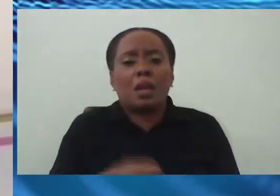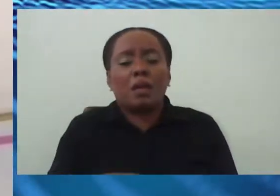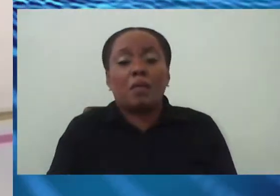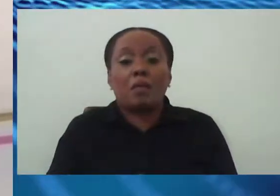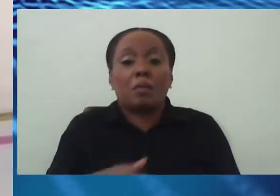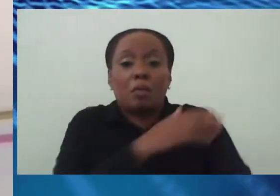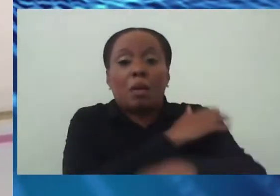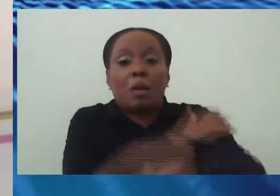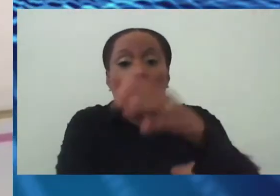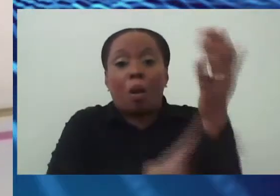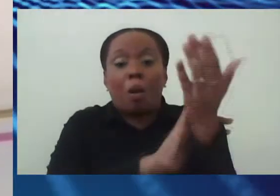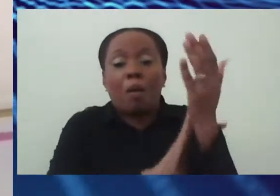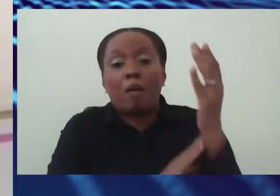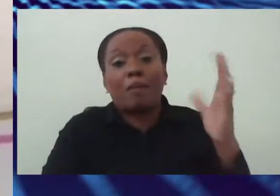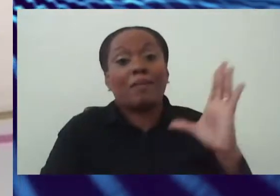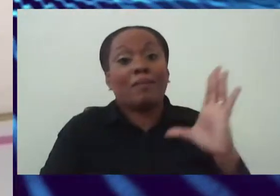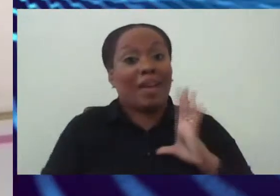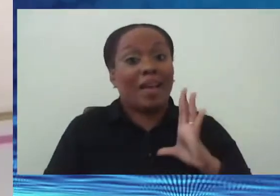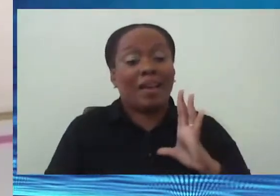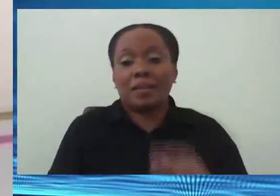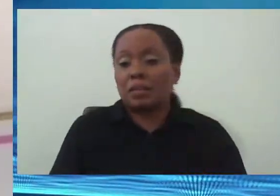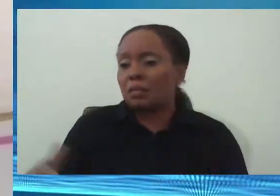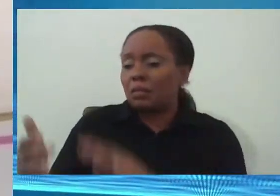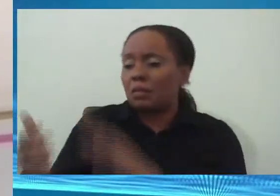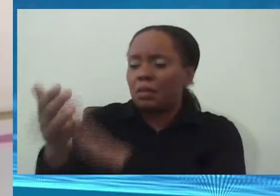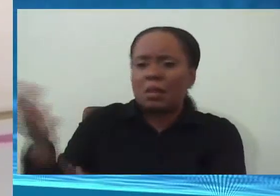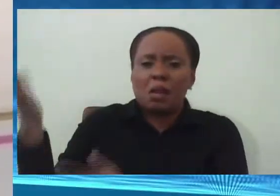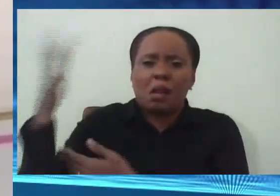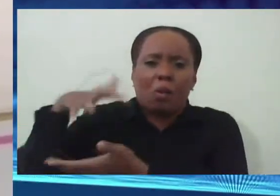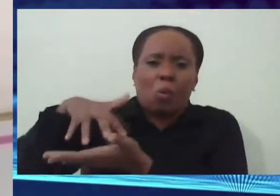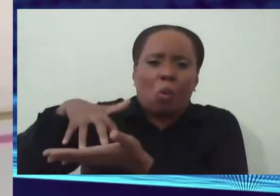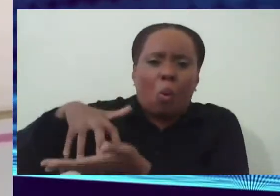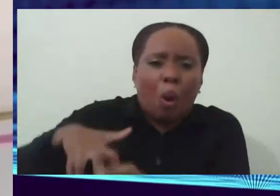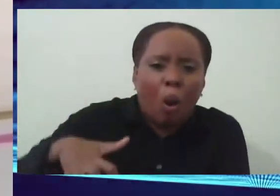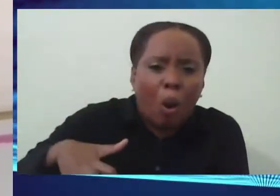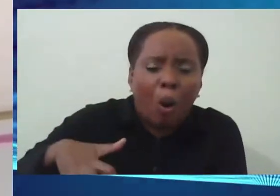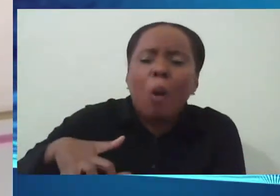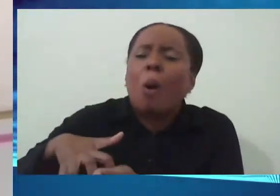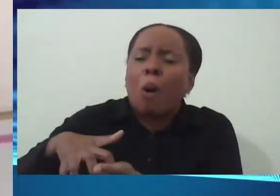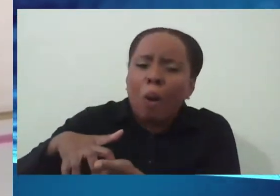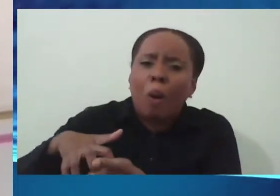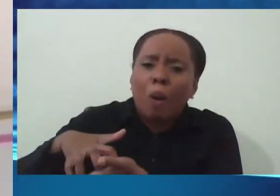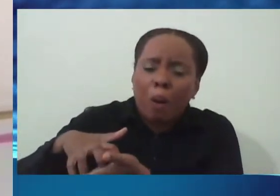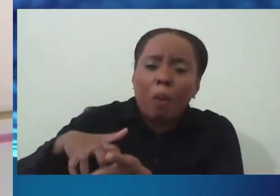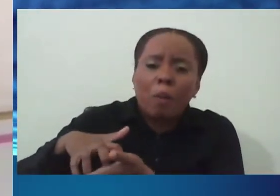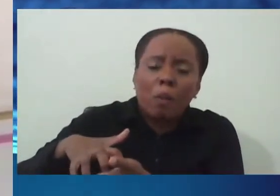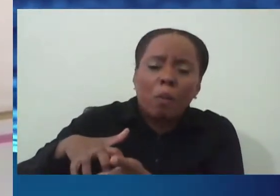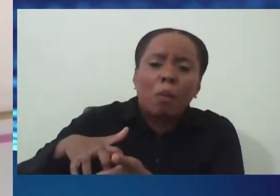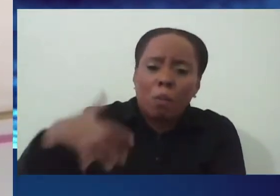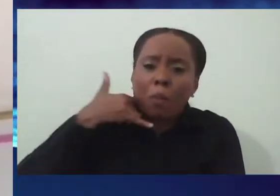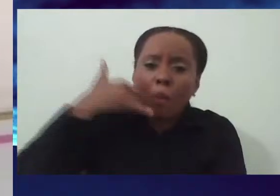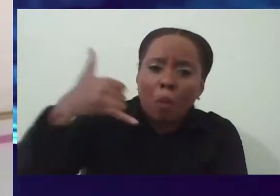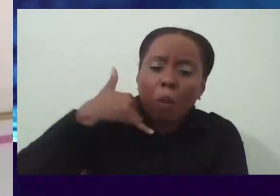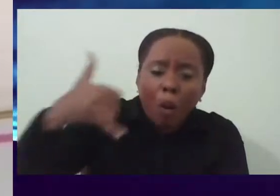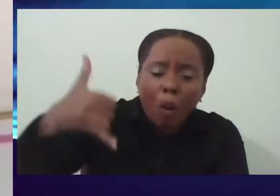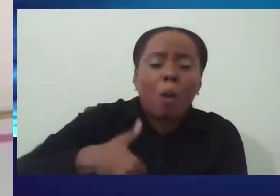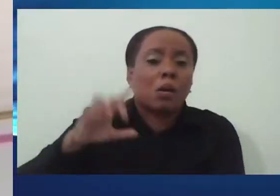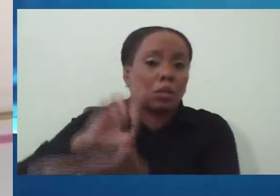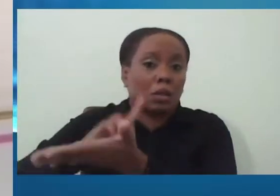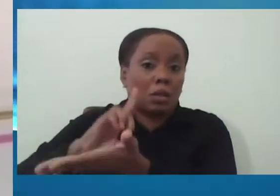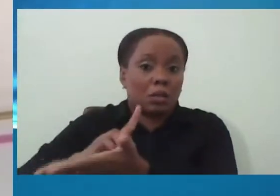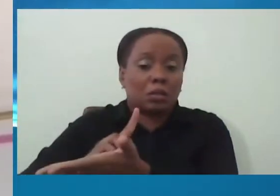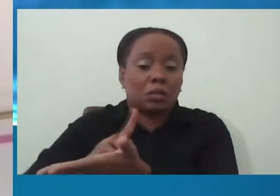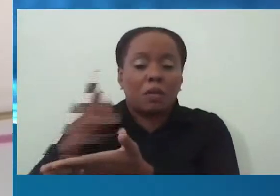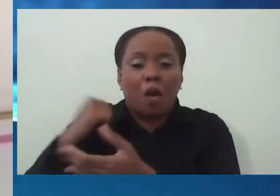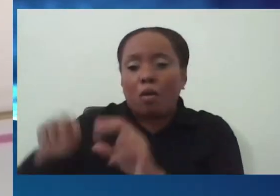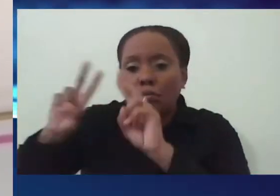should also definitely reach out to their service providers for a review. Yes,